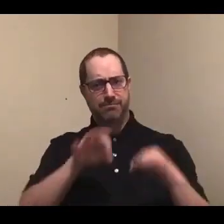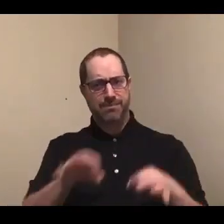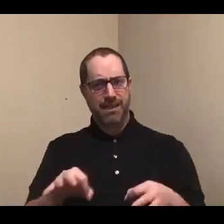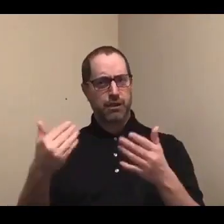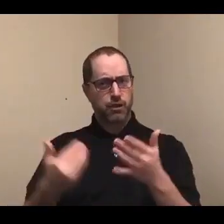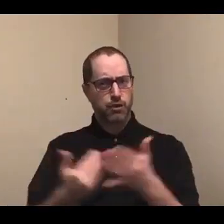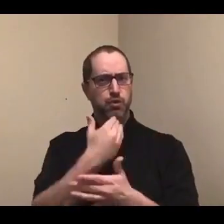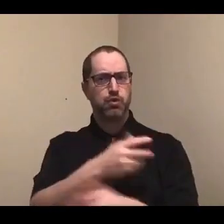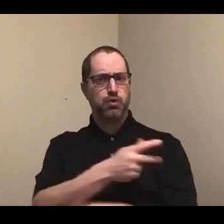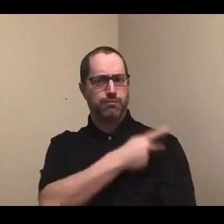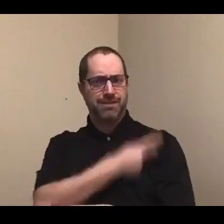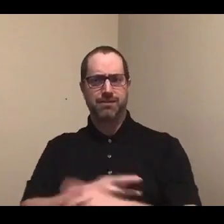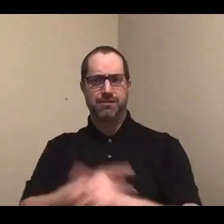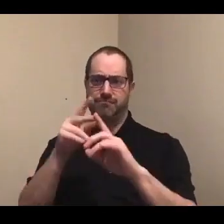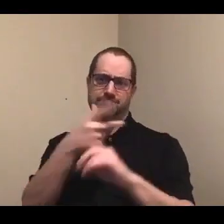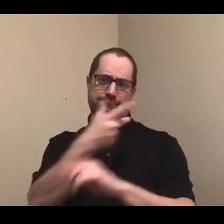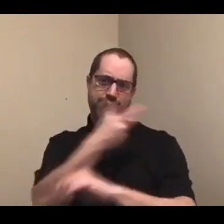system.